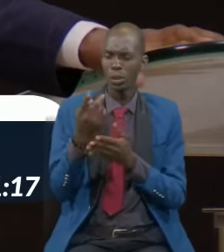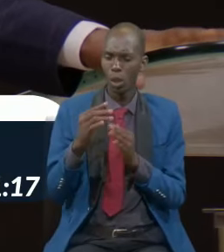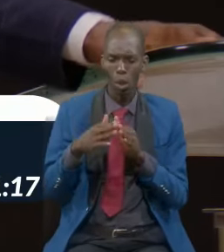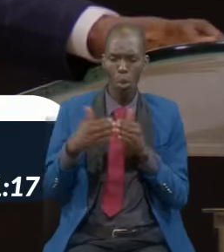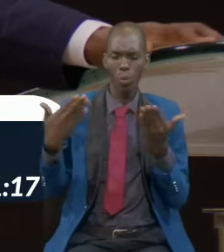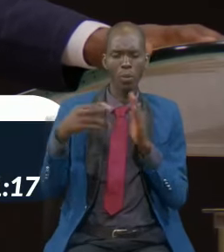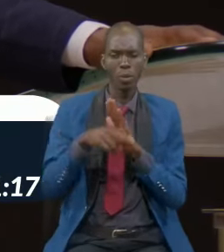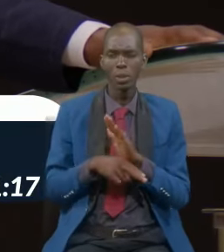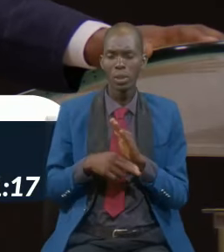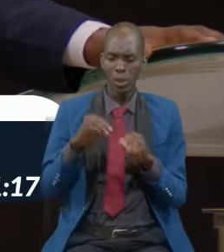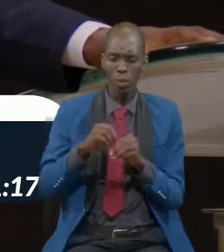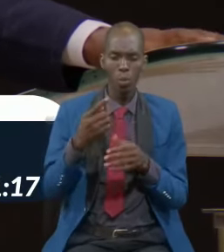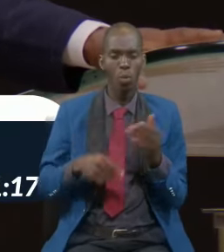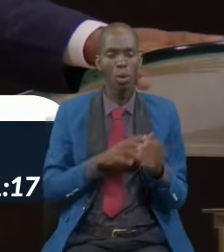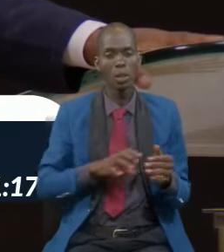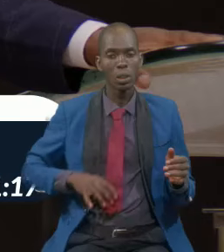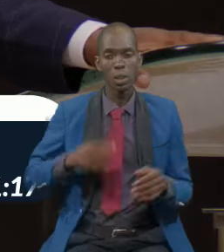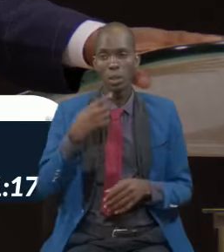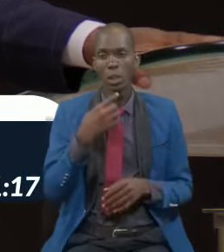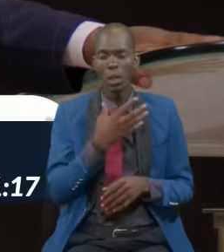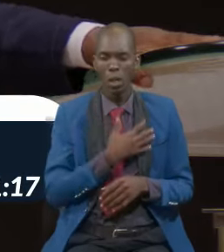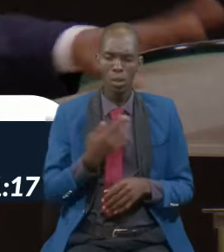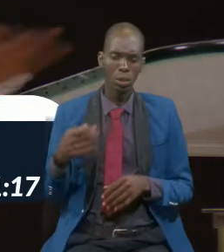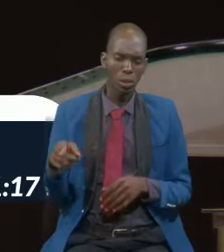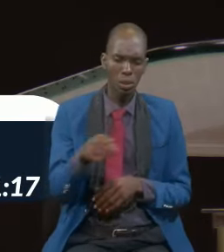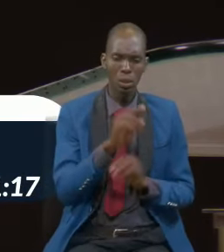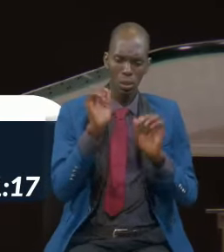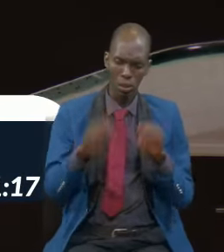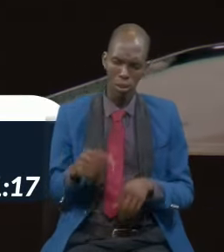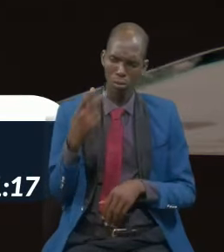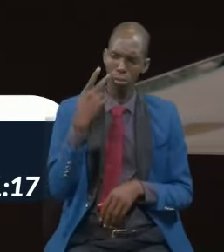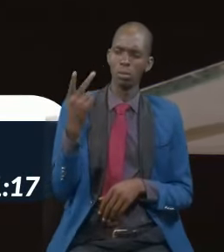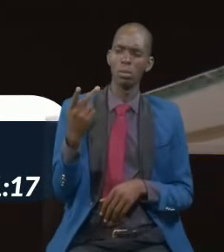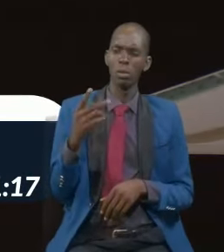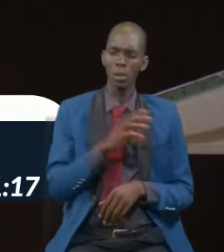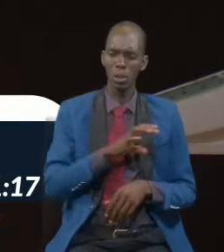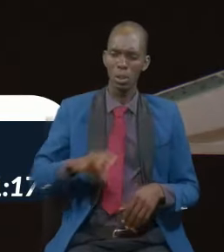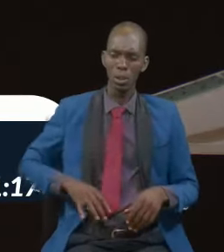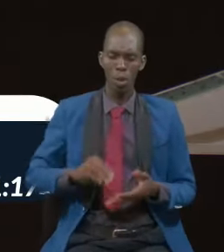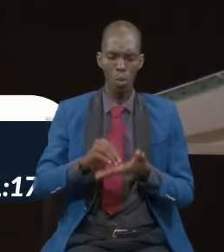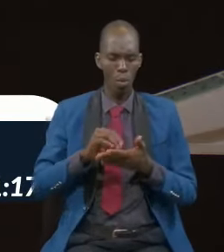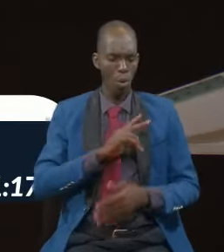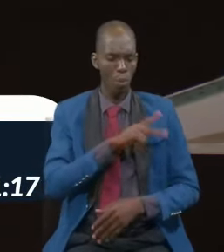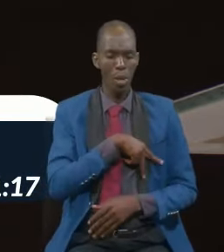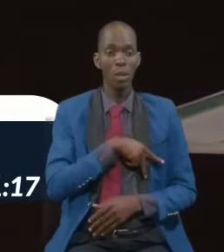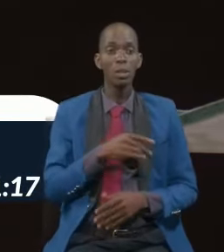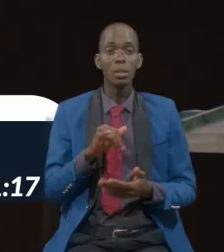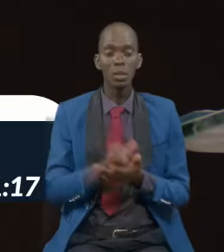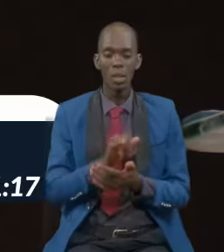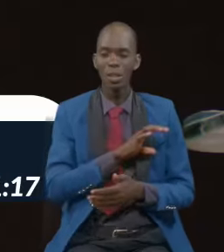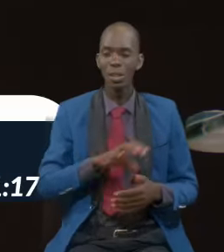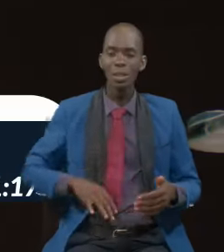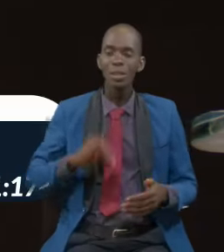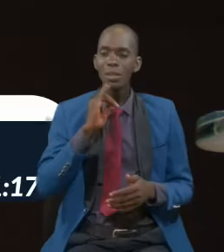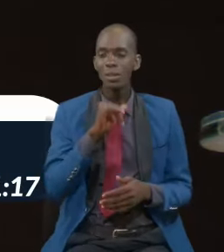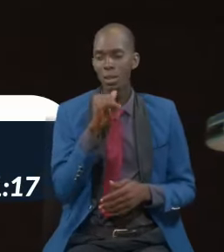in what He said, and they saw through Him His personality. He was not a person, a chameleon, that